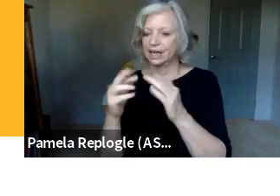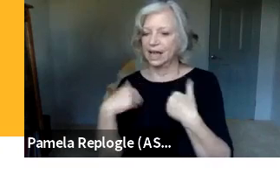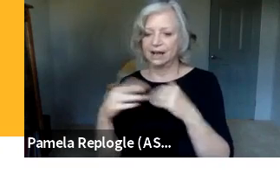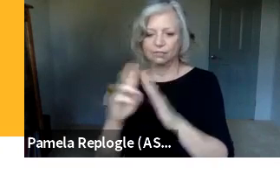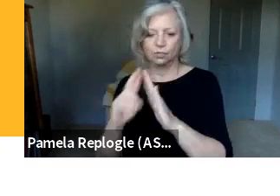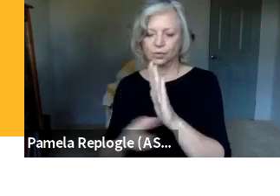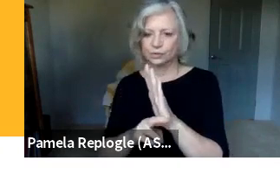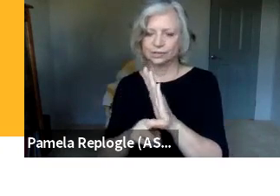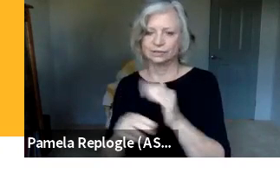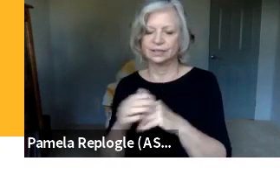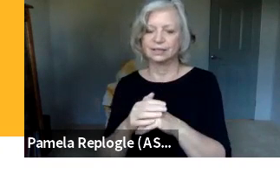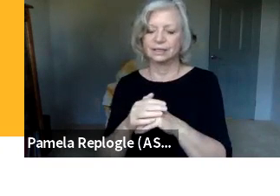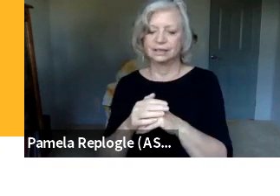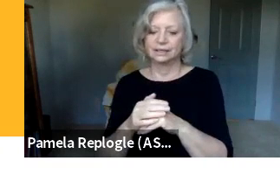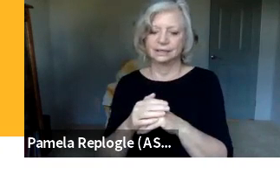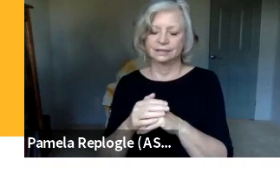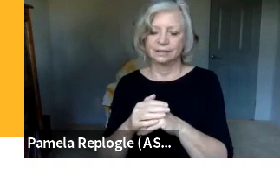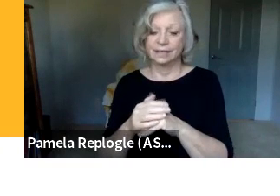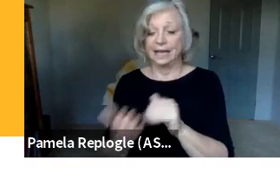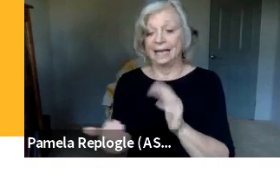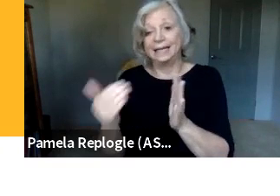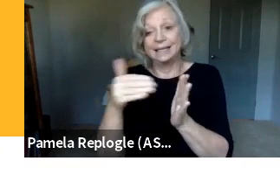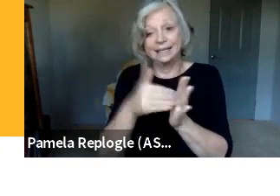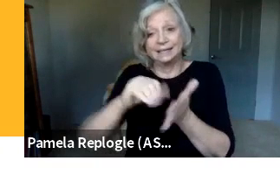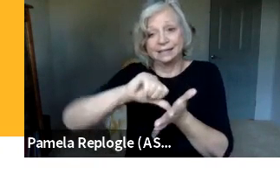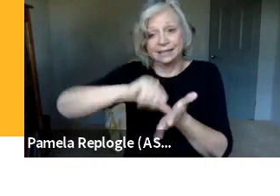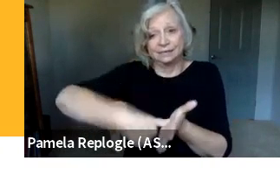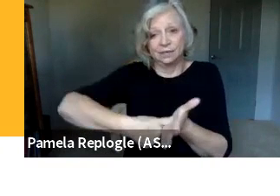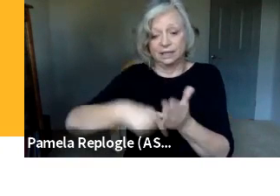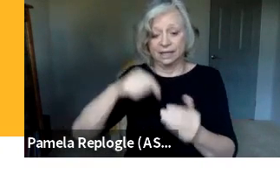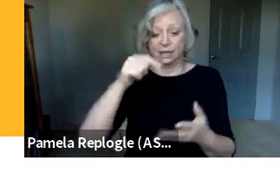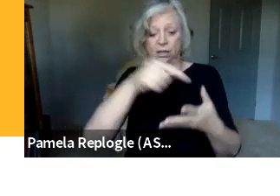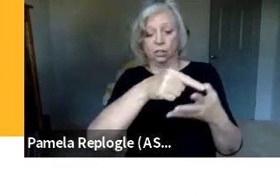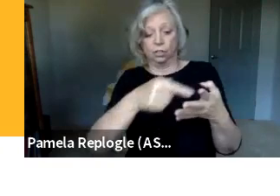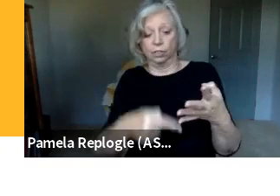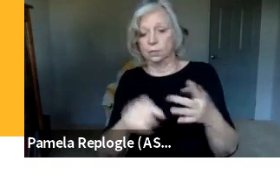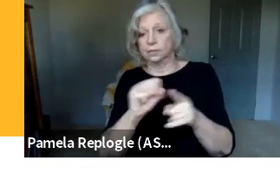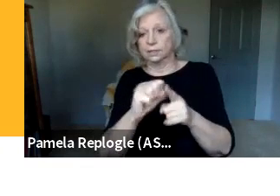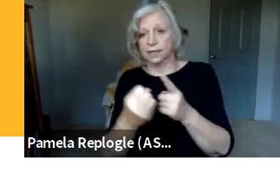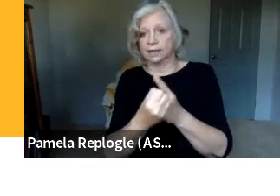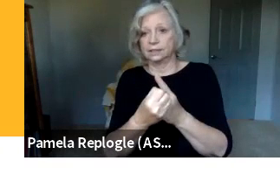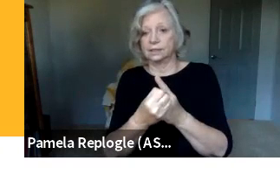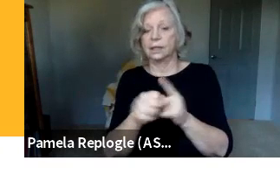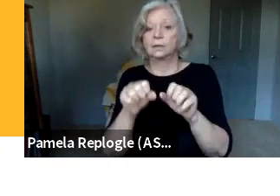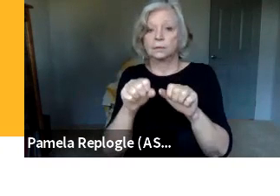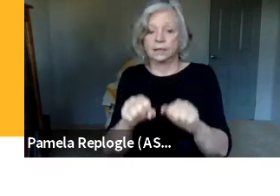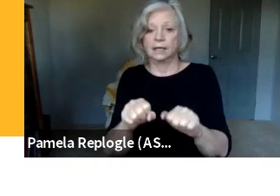health. Again, these settings can have, if it's